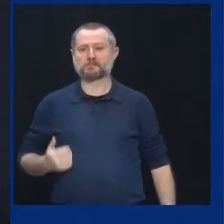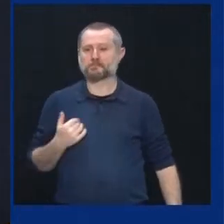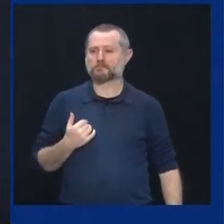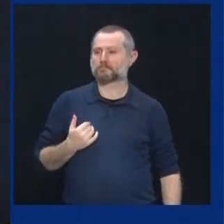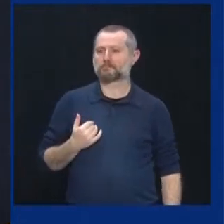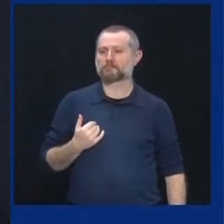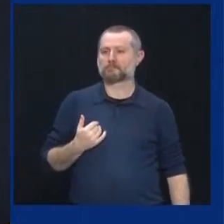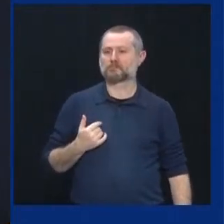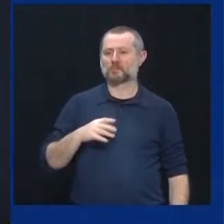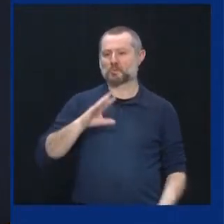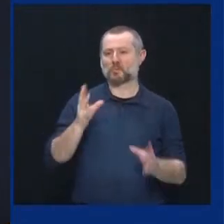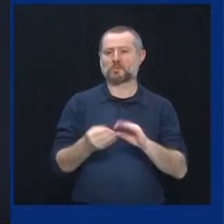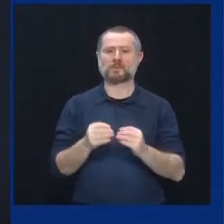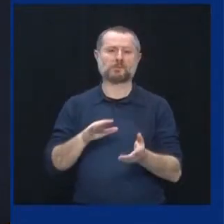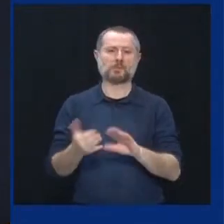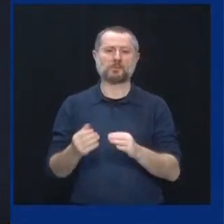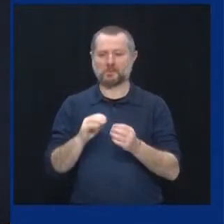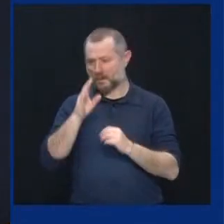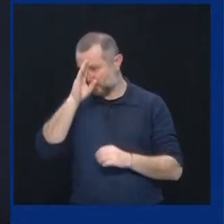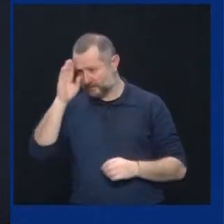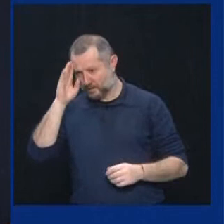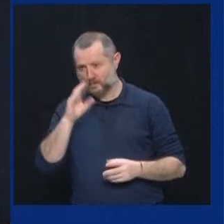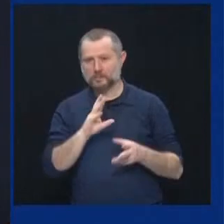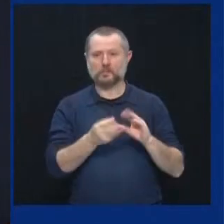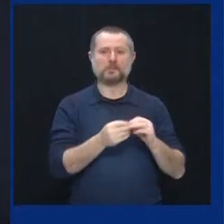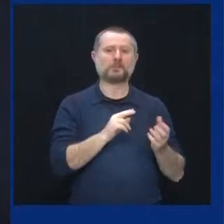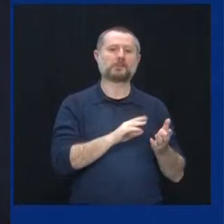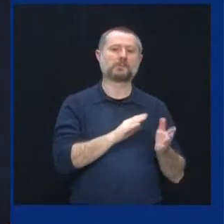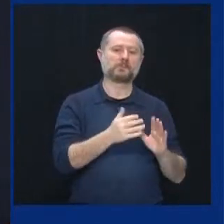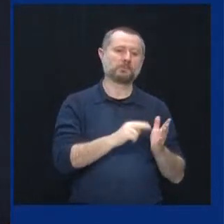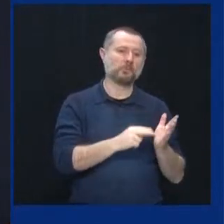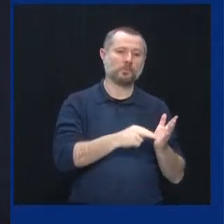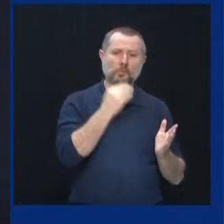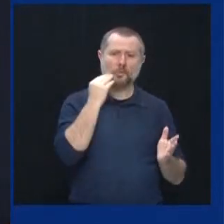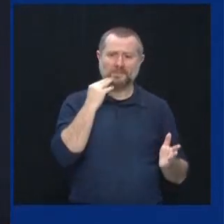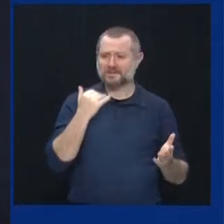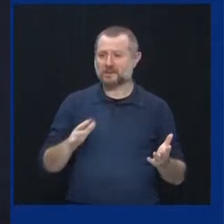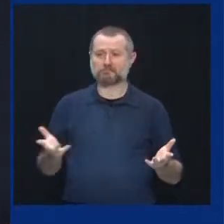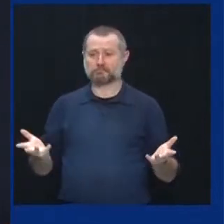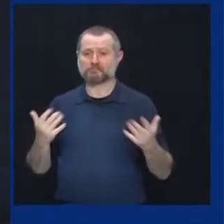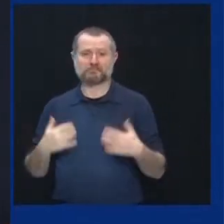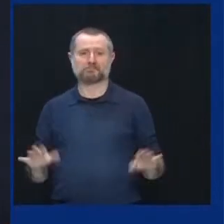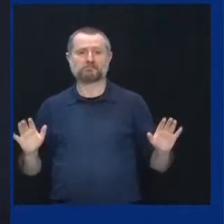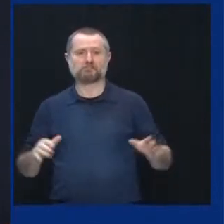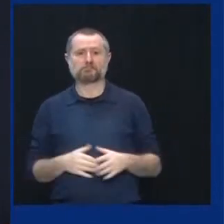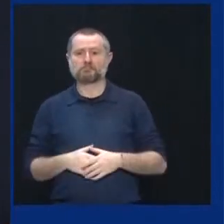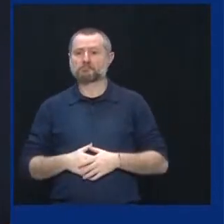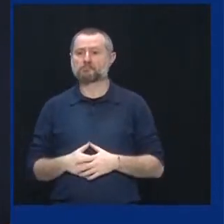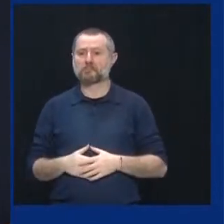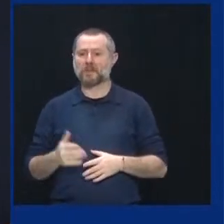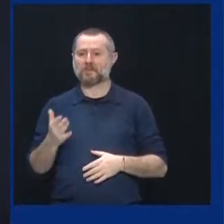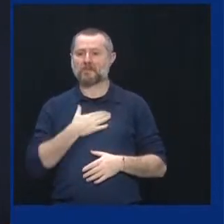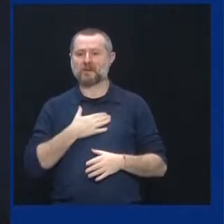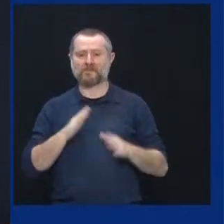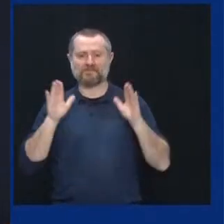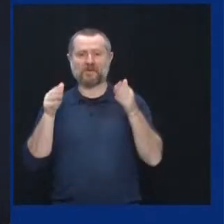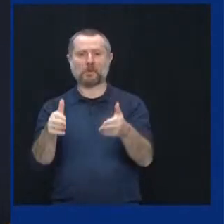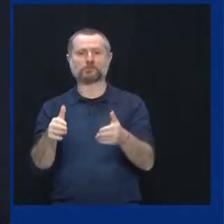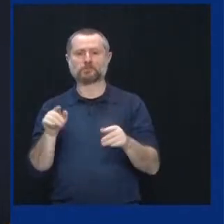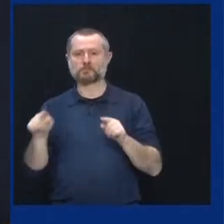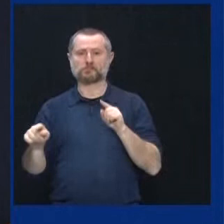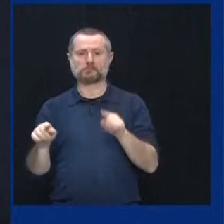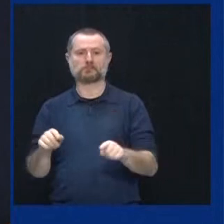Total number of deaths in hospitals, total number of deaths in nursing homes. And Peter, that's what I was focused